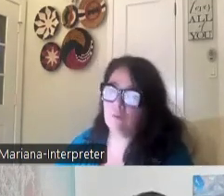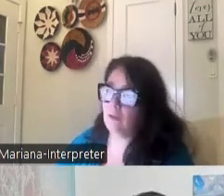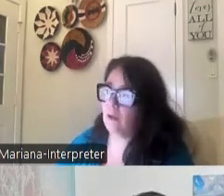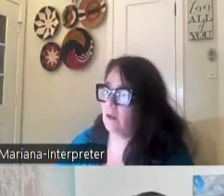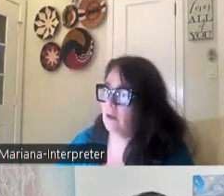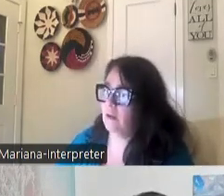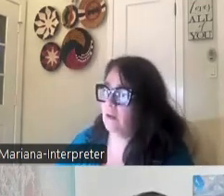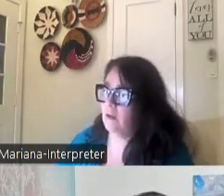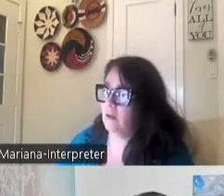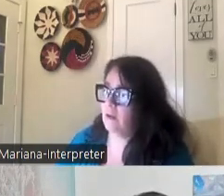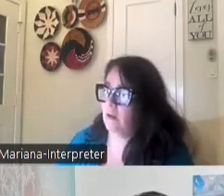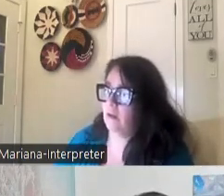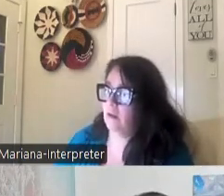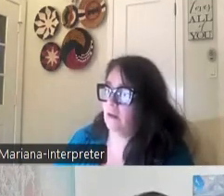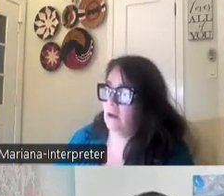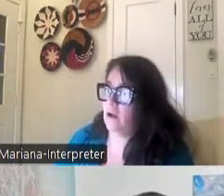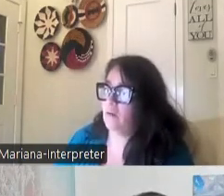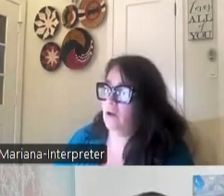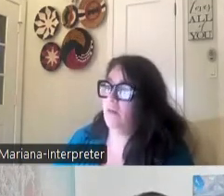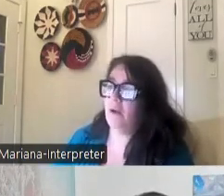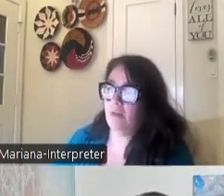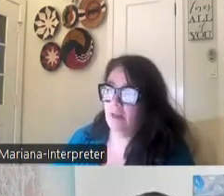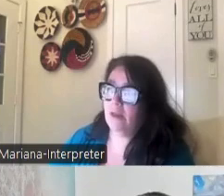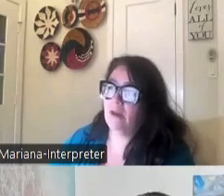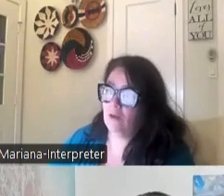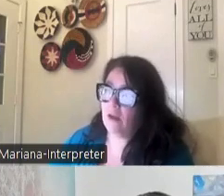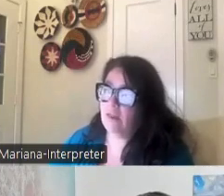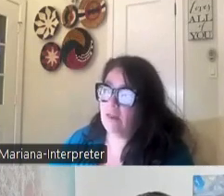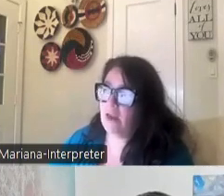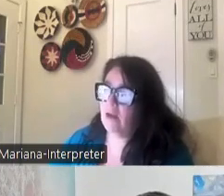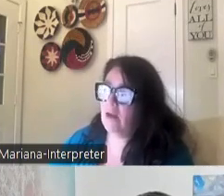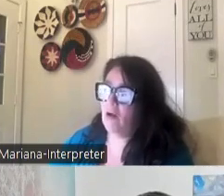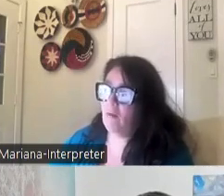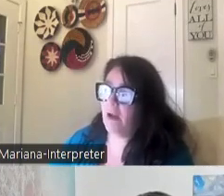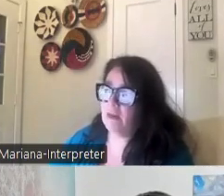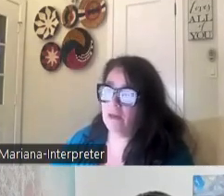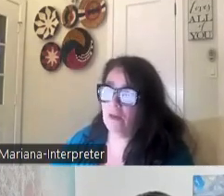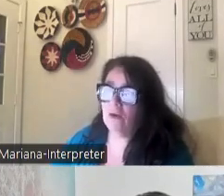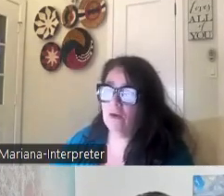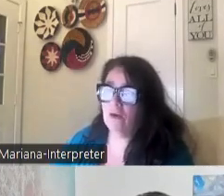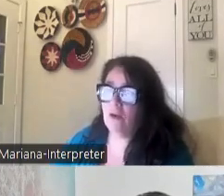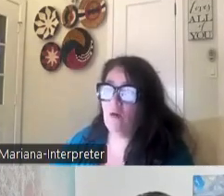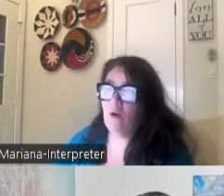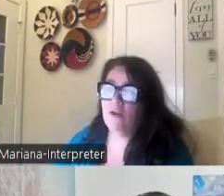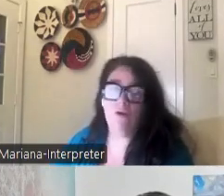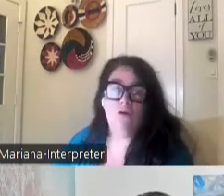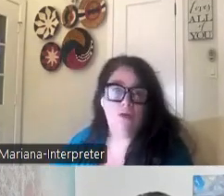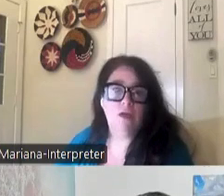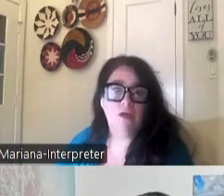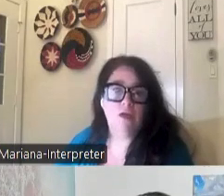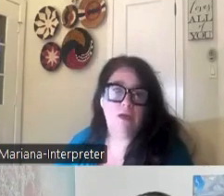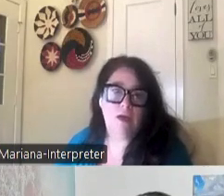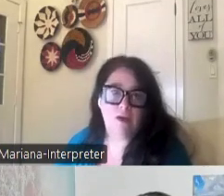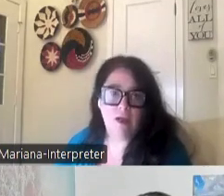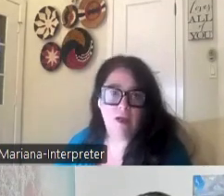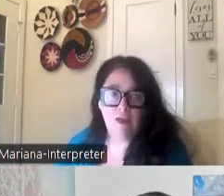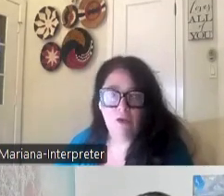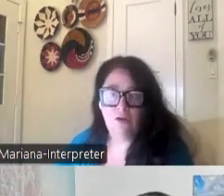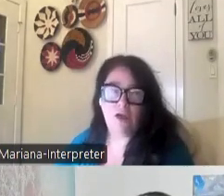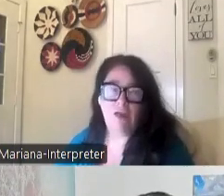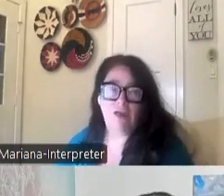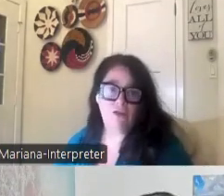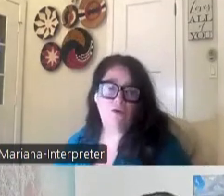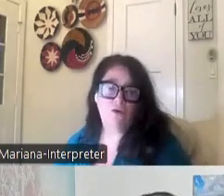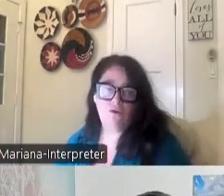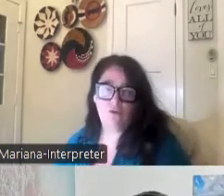So, as promised, here's another comparison on the left here between how much it's warmed in summer, so June through August on a statewide basis,